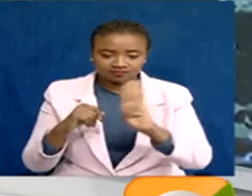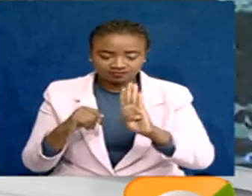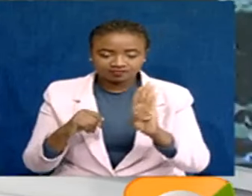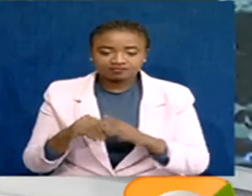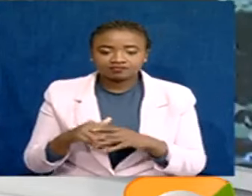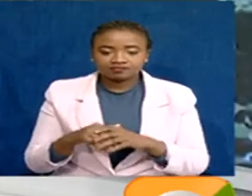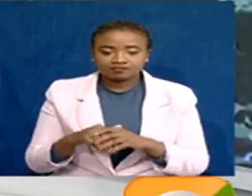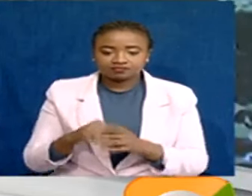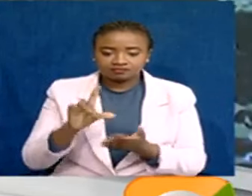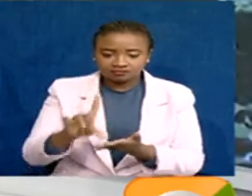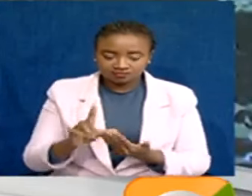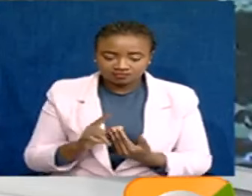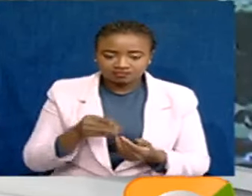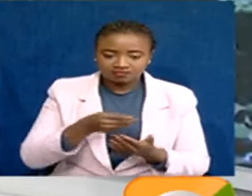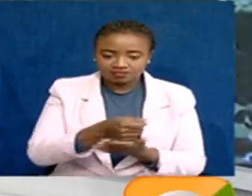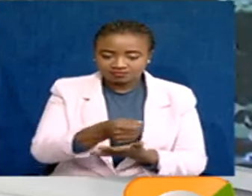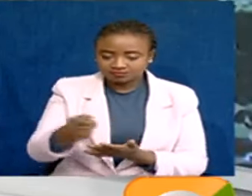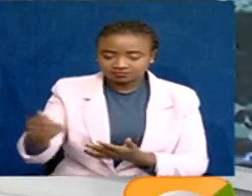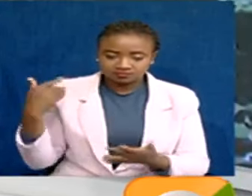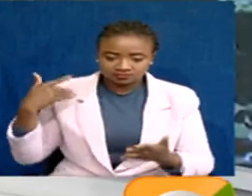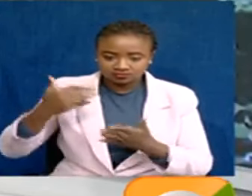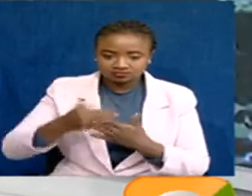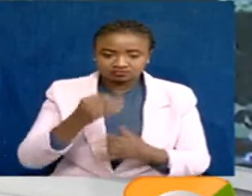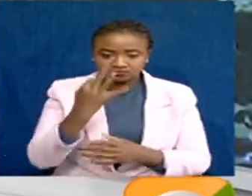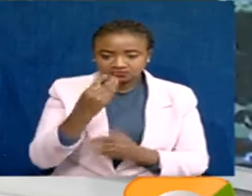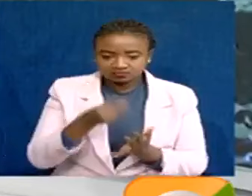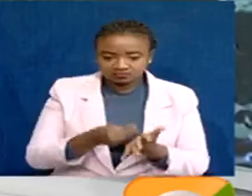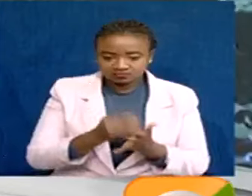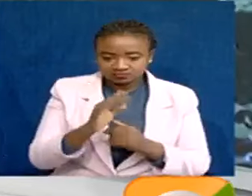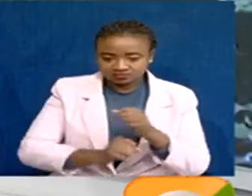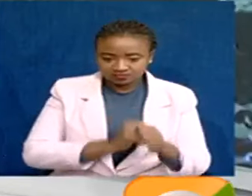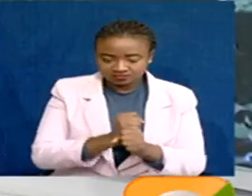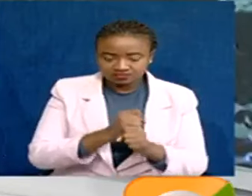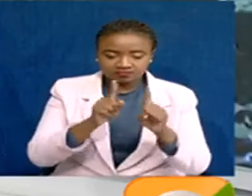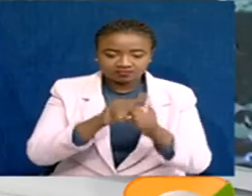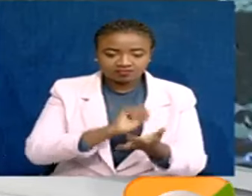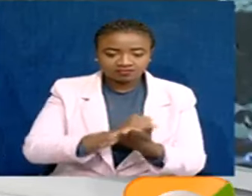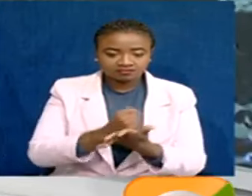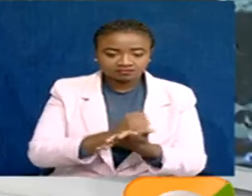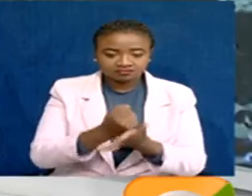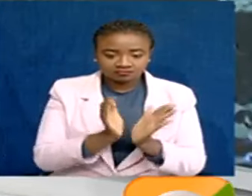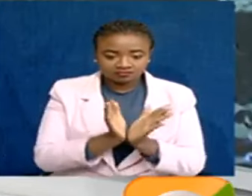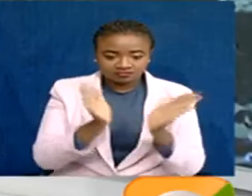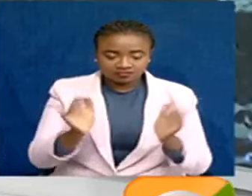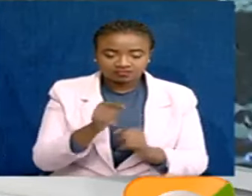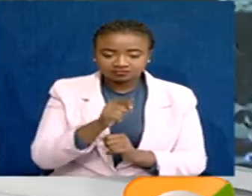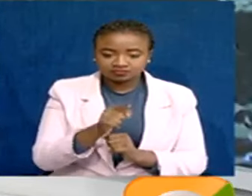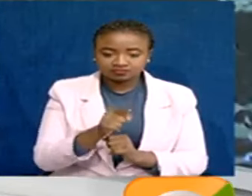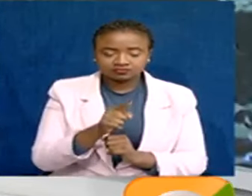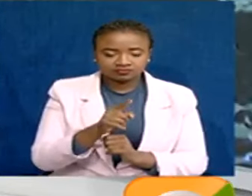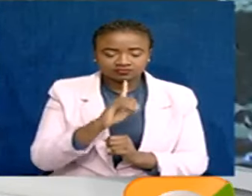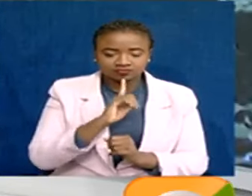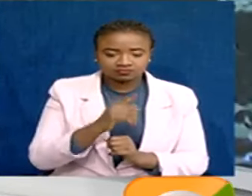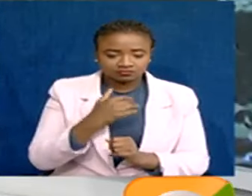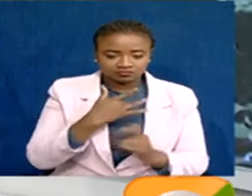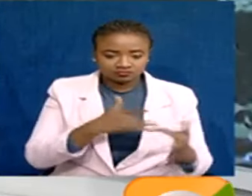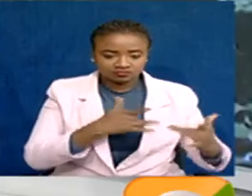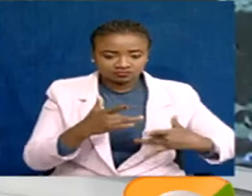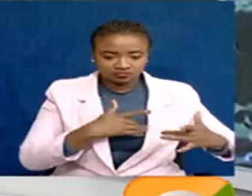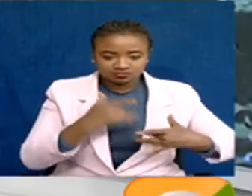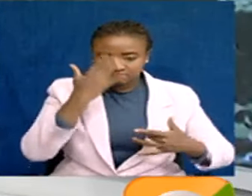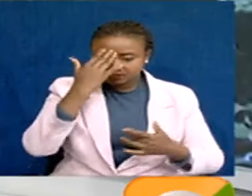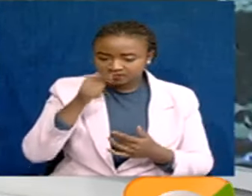debt repayment for the past three financial years. The Auditor General raised a red flag over the repayment